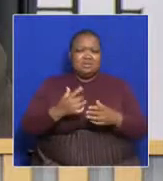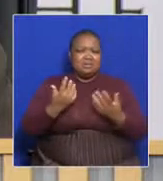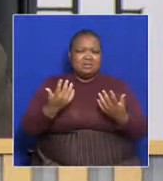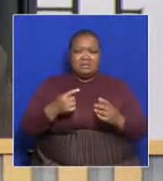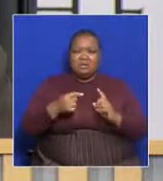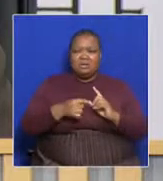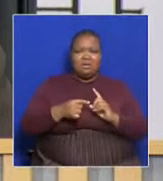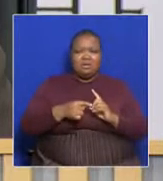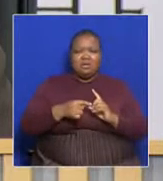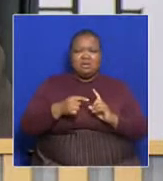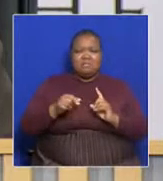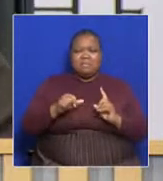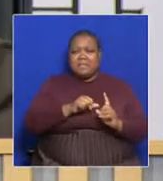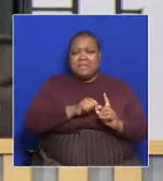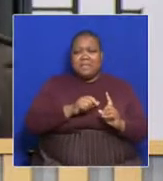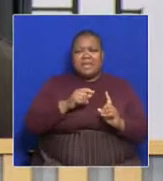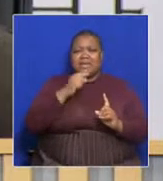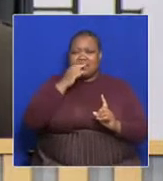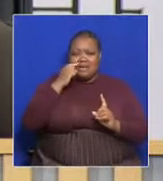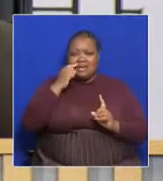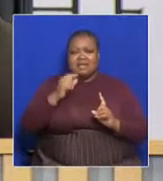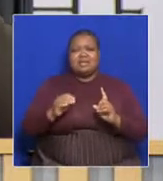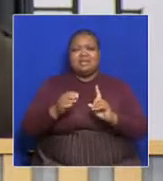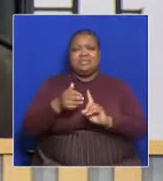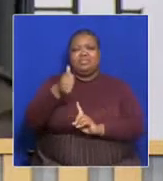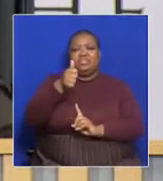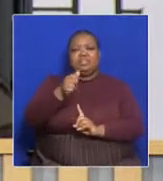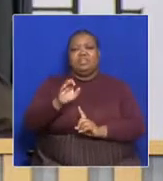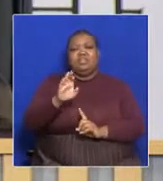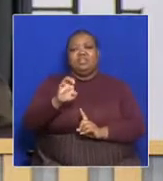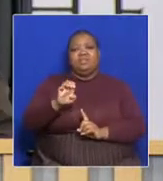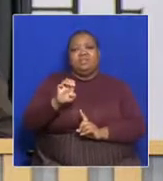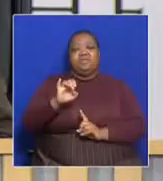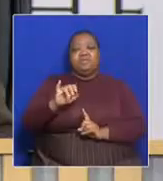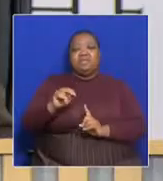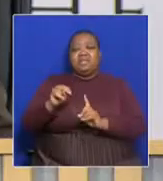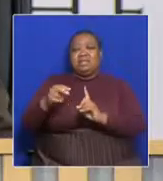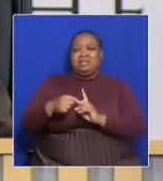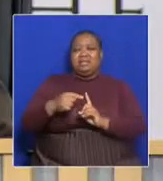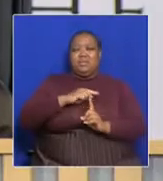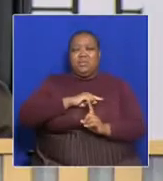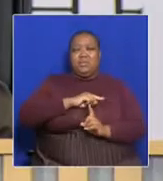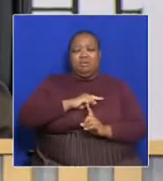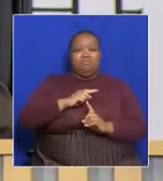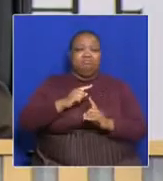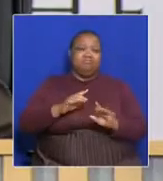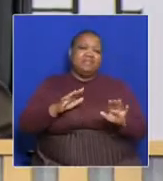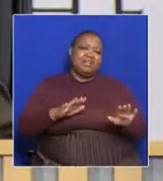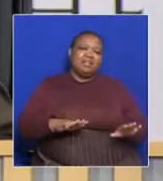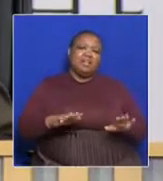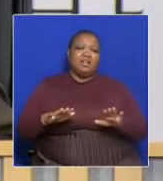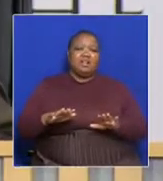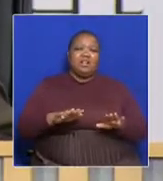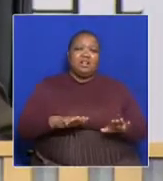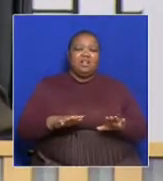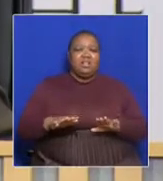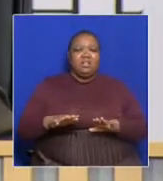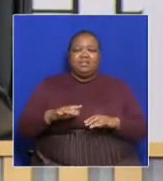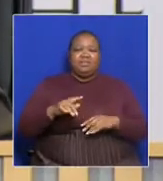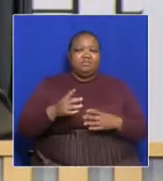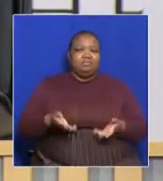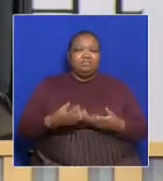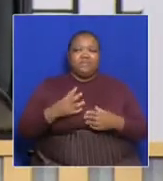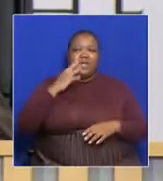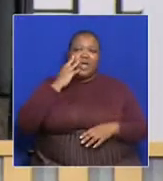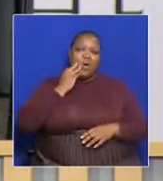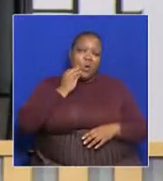General Flynn. Yes, no, I think I'll say it again, that we've been complacent. I think old habits die hard, or our experience sometimes